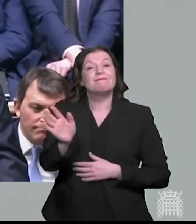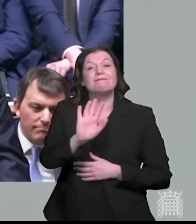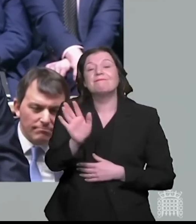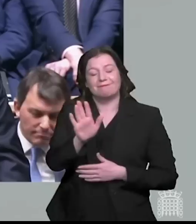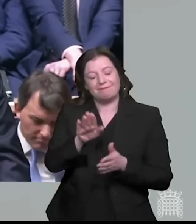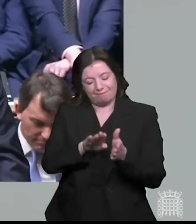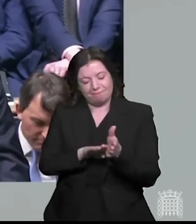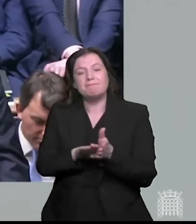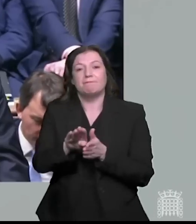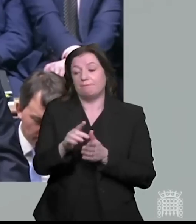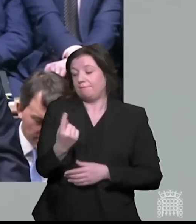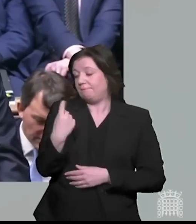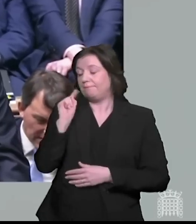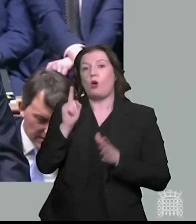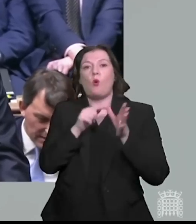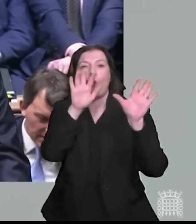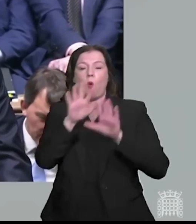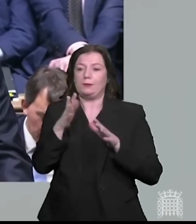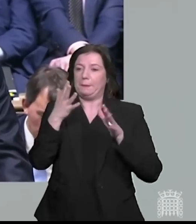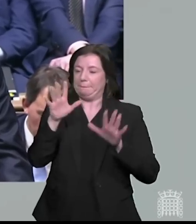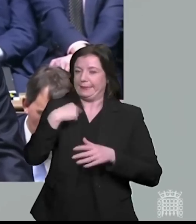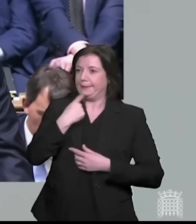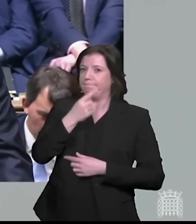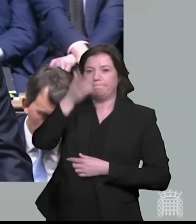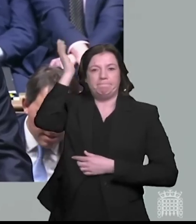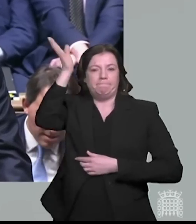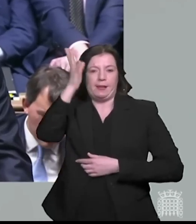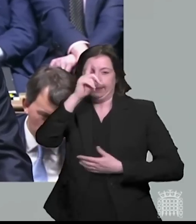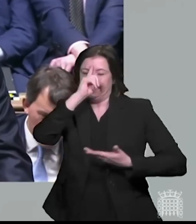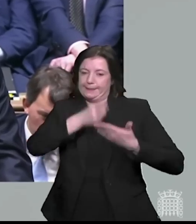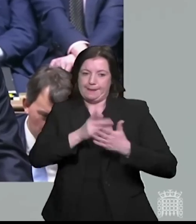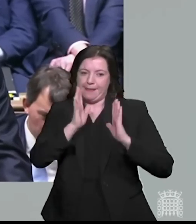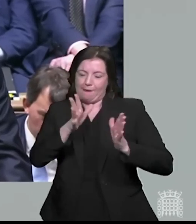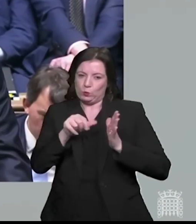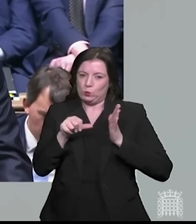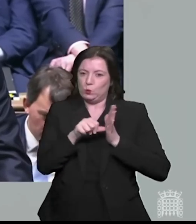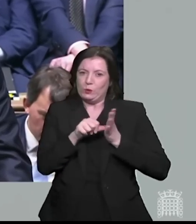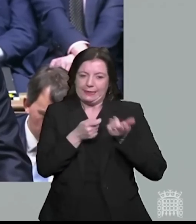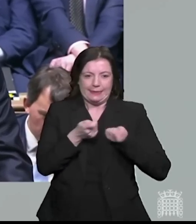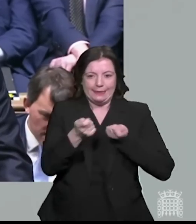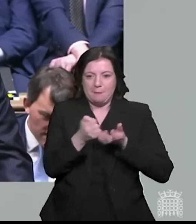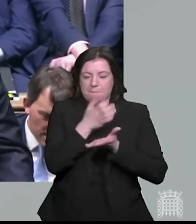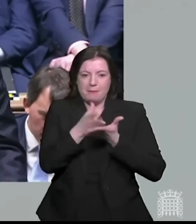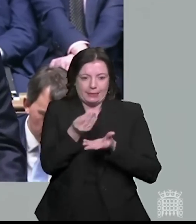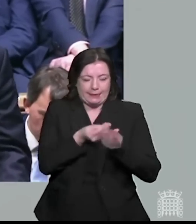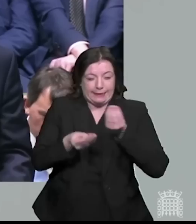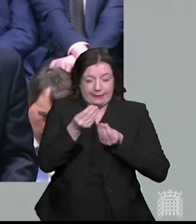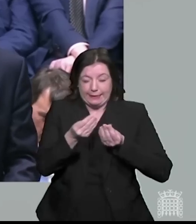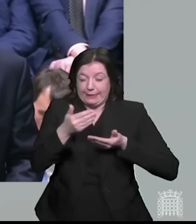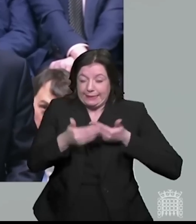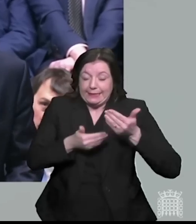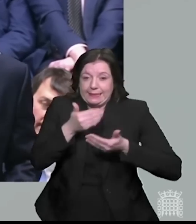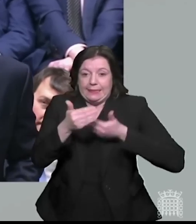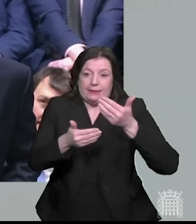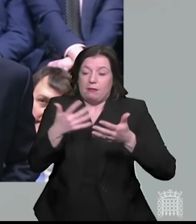In the autumn, we took difficult decisions to deliver stability and sound money.